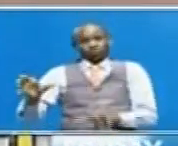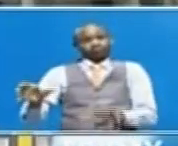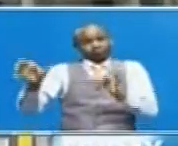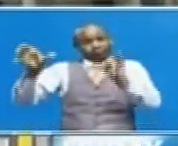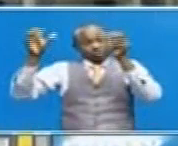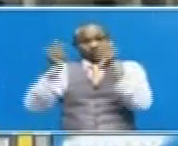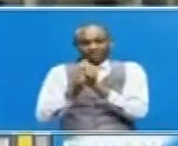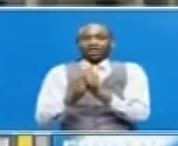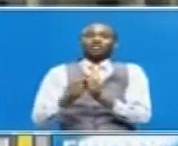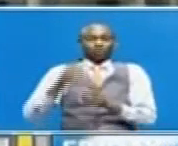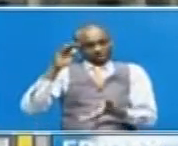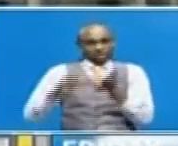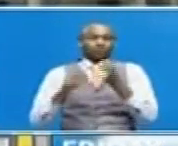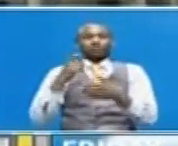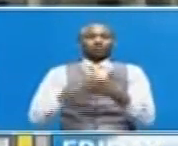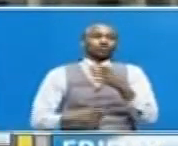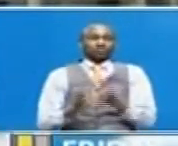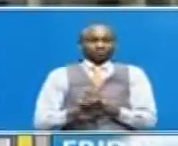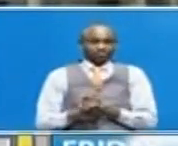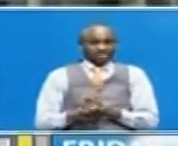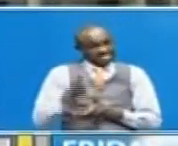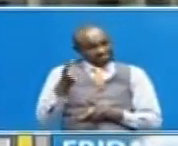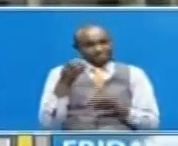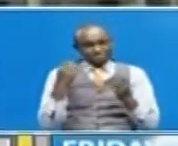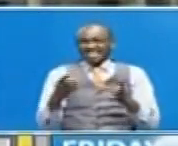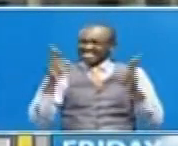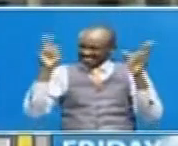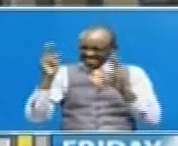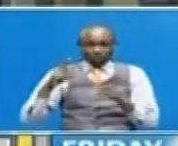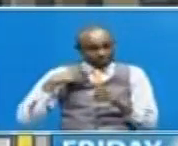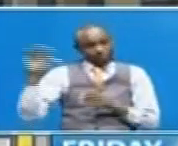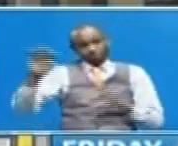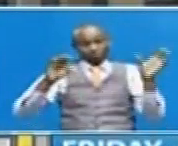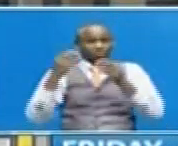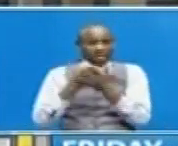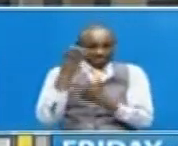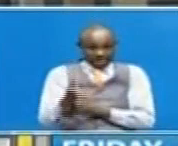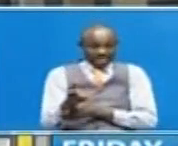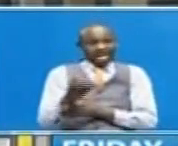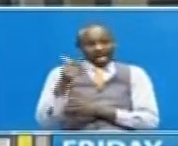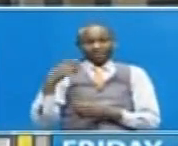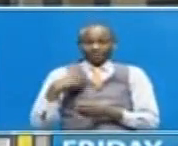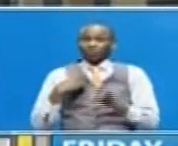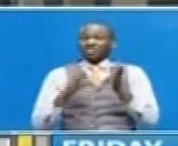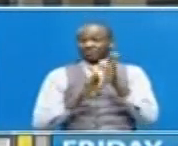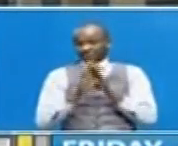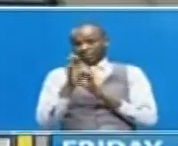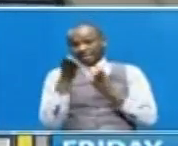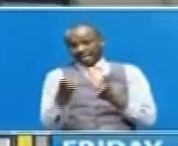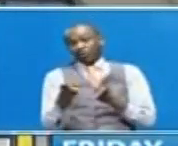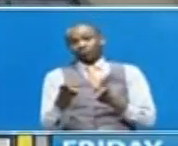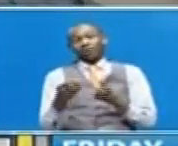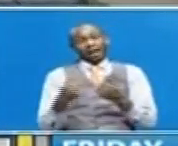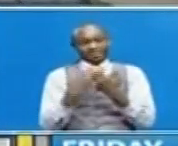unit. The real estate sector in Kenya is attracting major international investment, with mega mixed-use developments currently ongoing